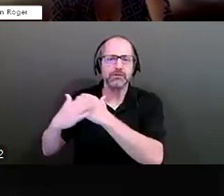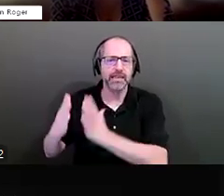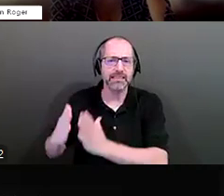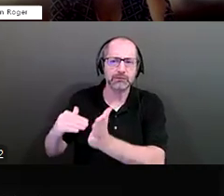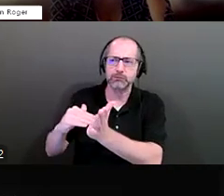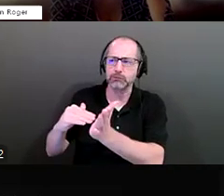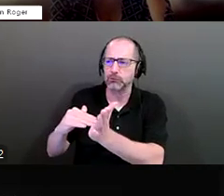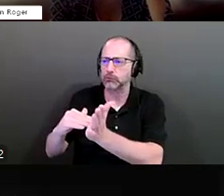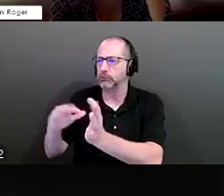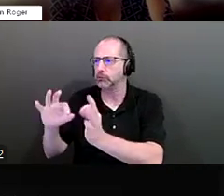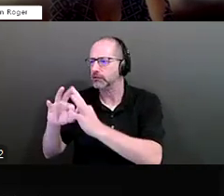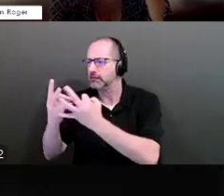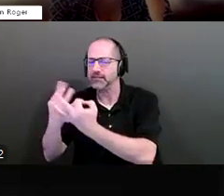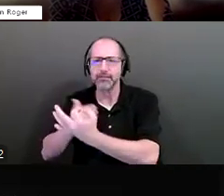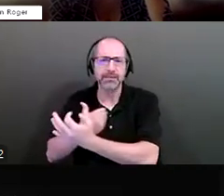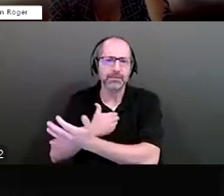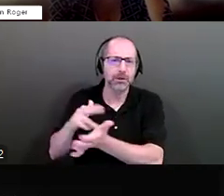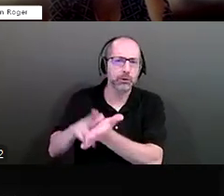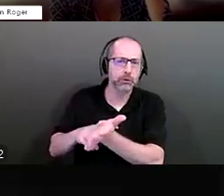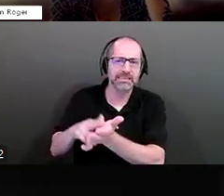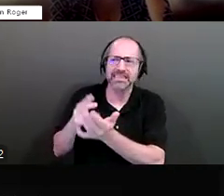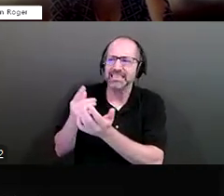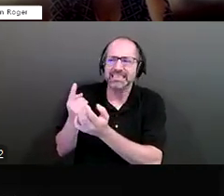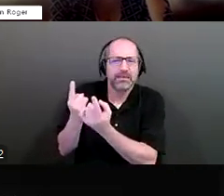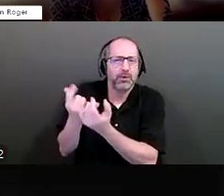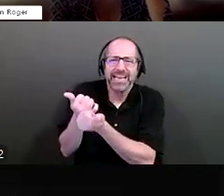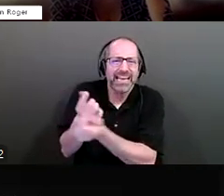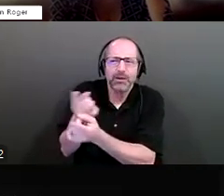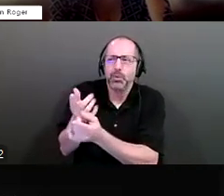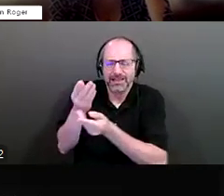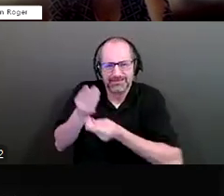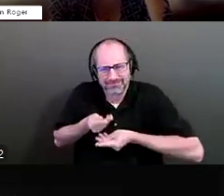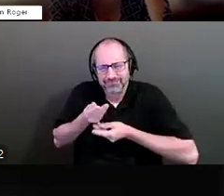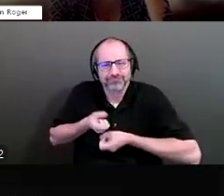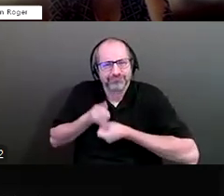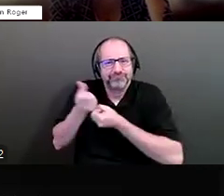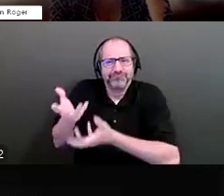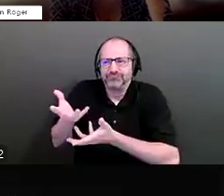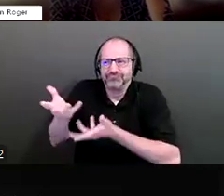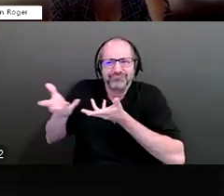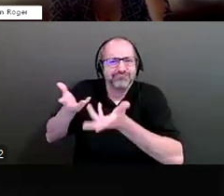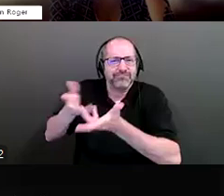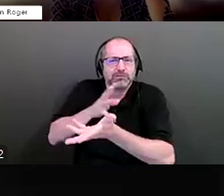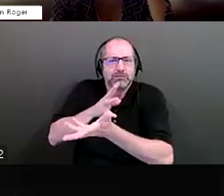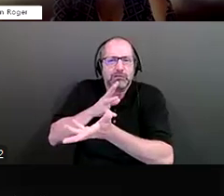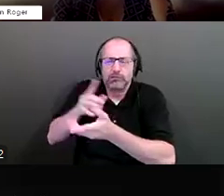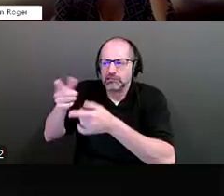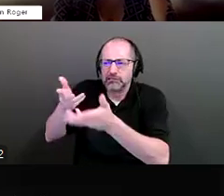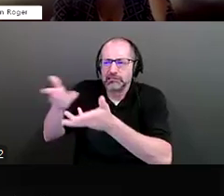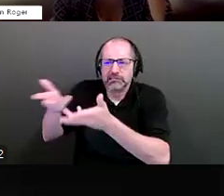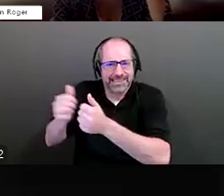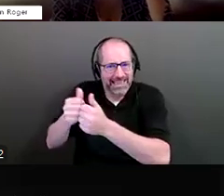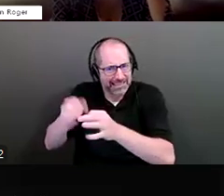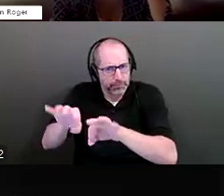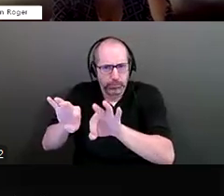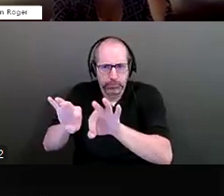someone. Anyone you trust. Talking to someone is the most important step to getting help. Abuse